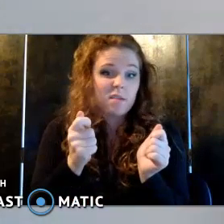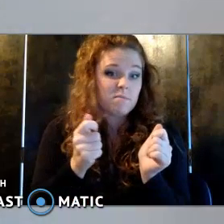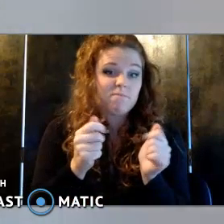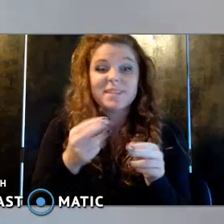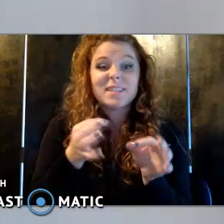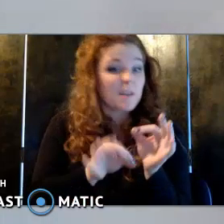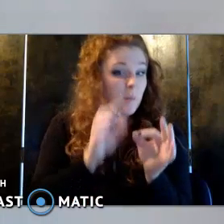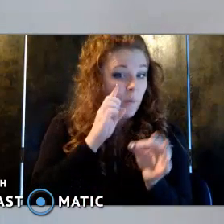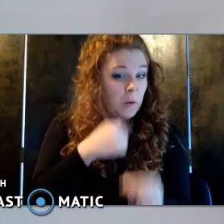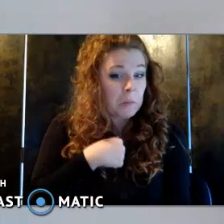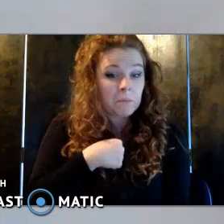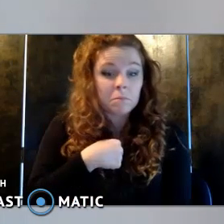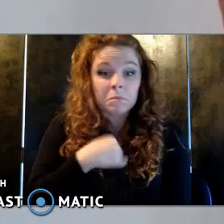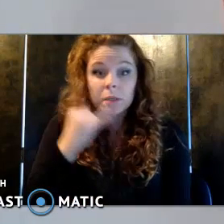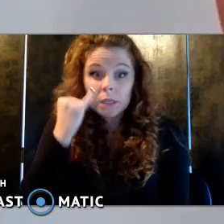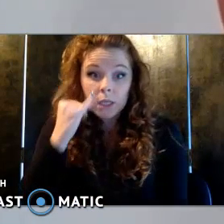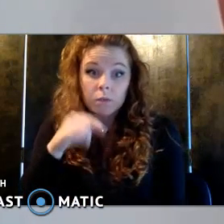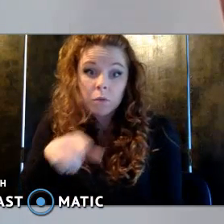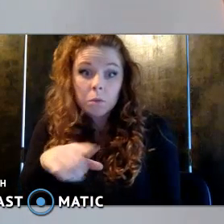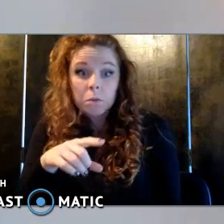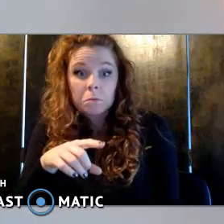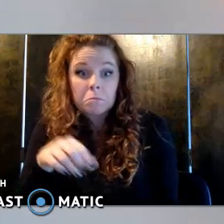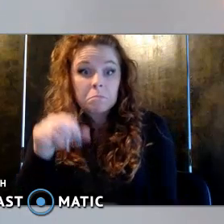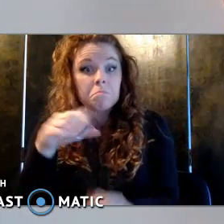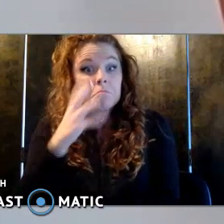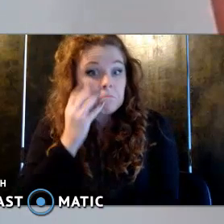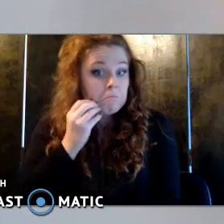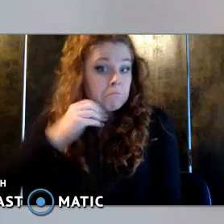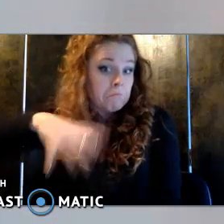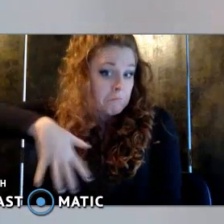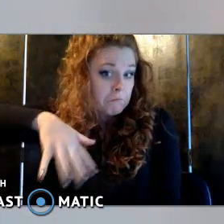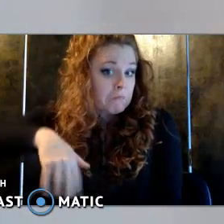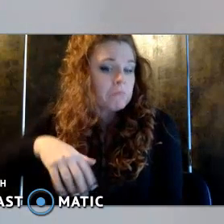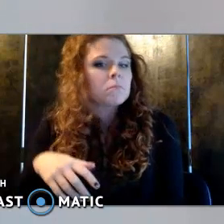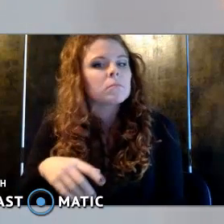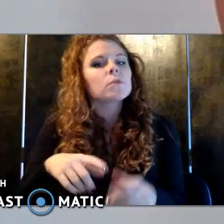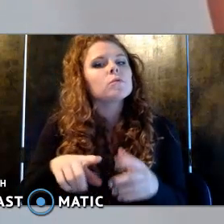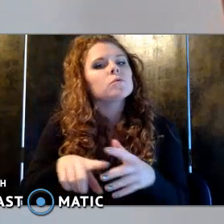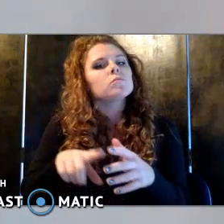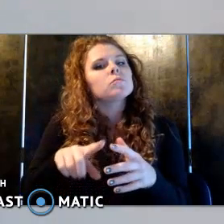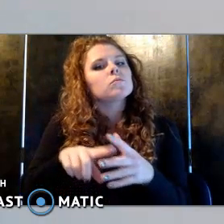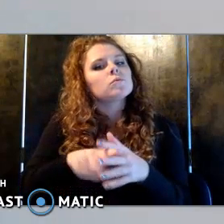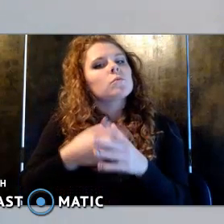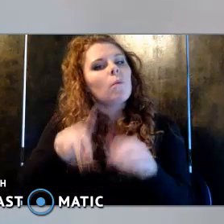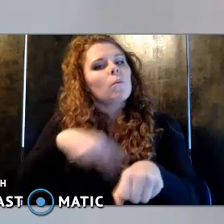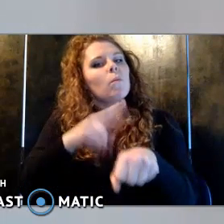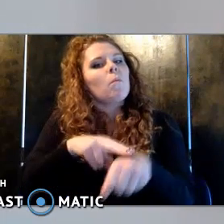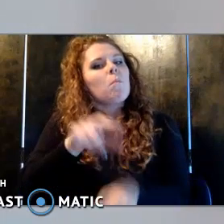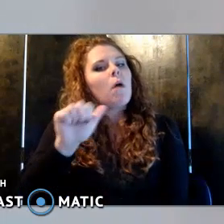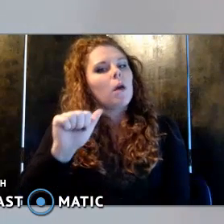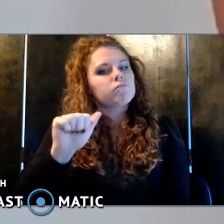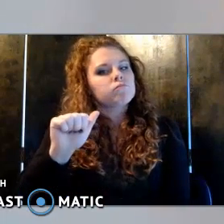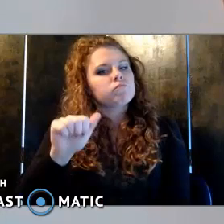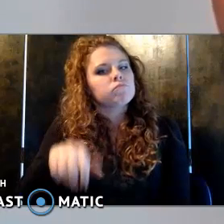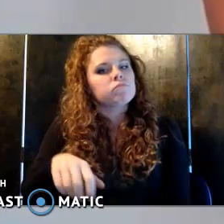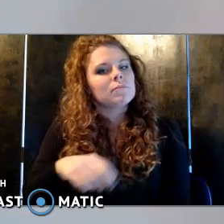fairly simple. But if you haven't done things like this before, I would do just a regular A